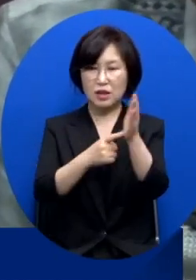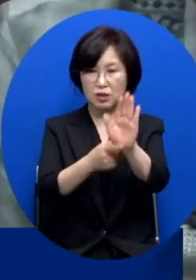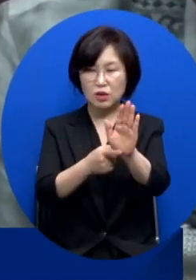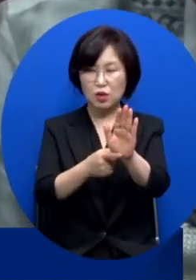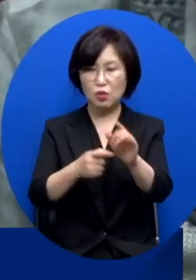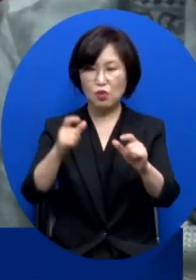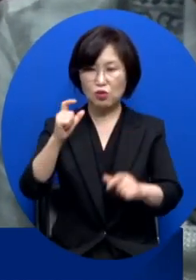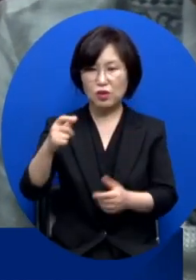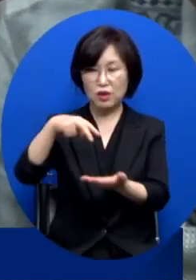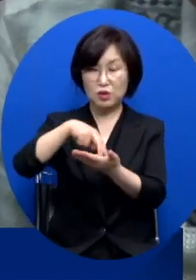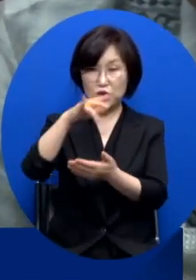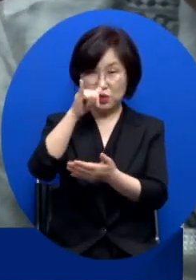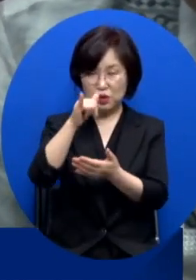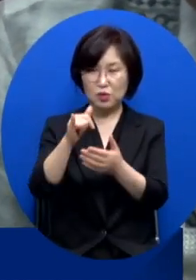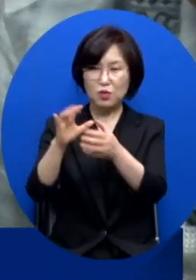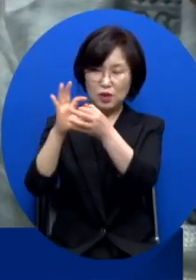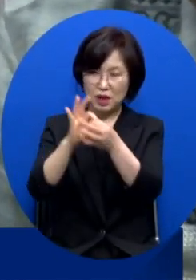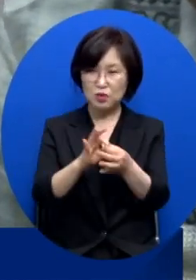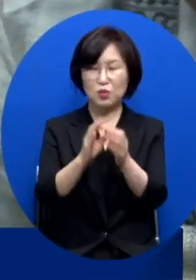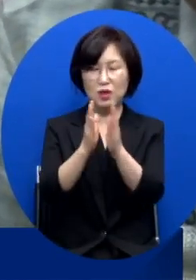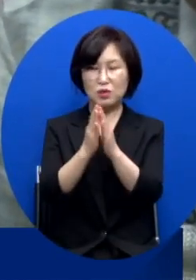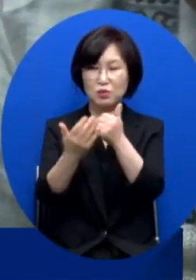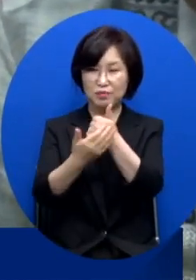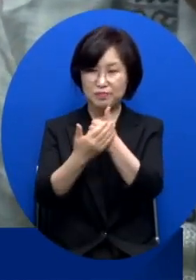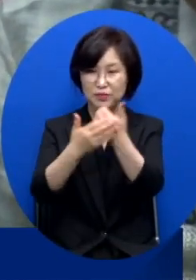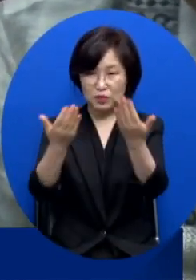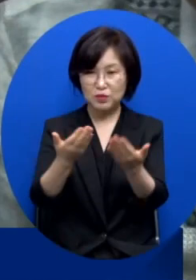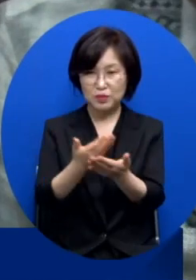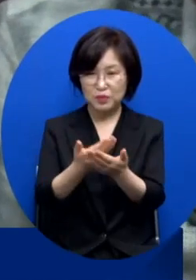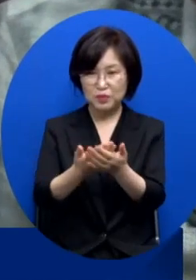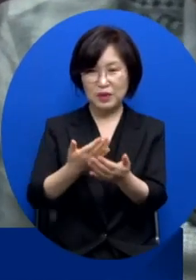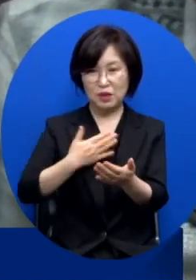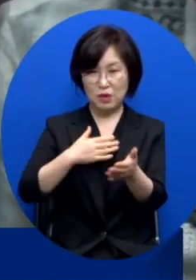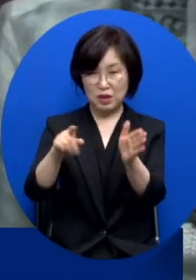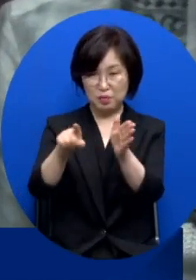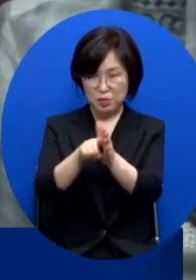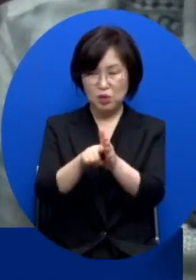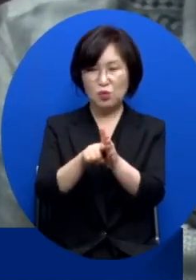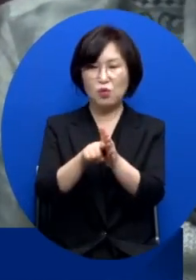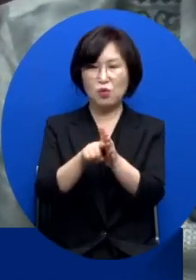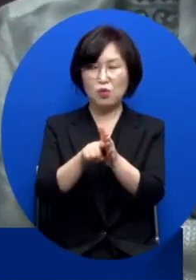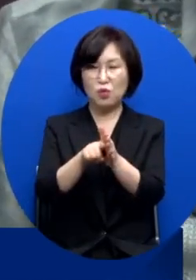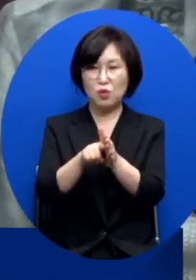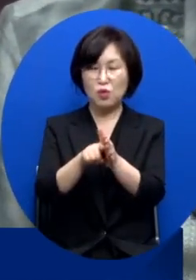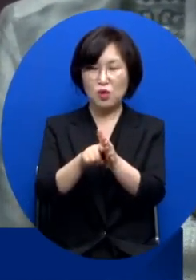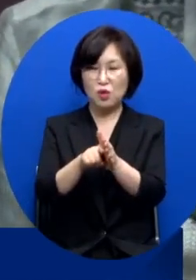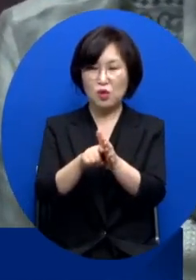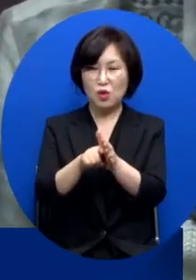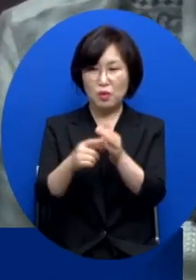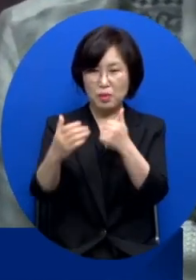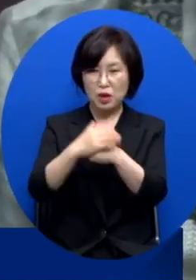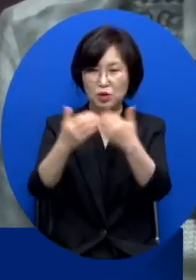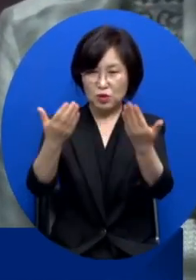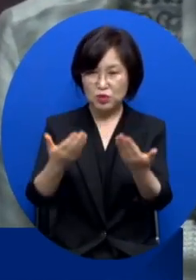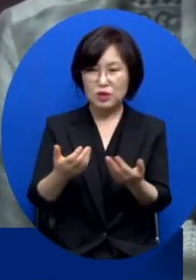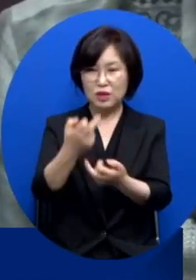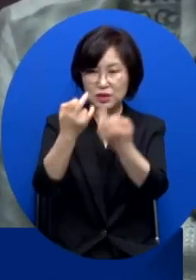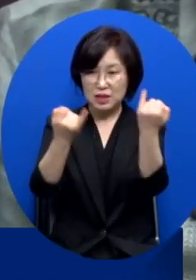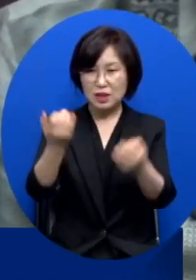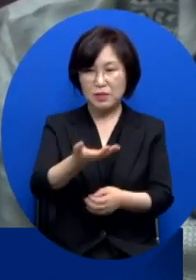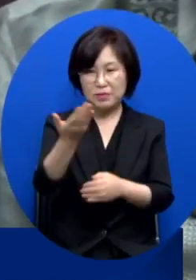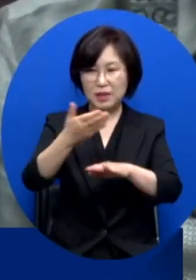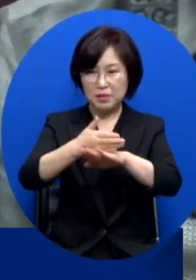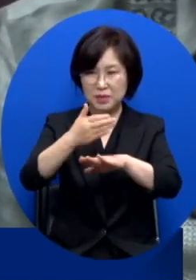be glorified in this task, and of course, please continue praying for me that